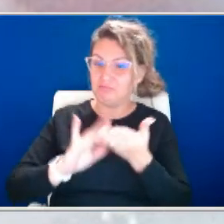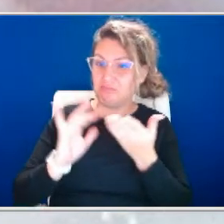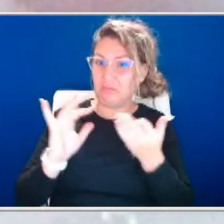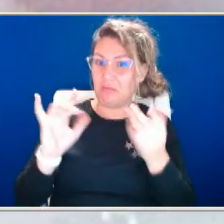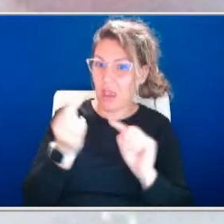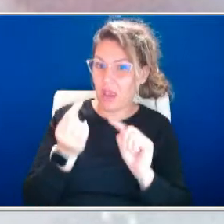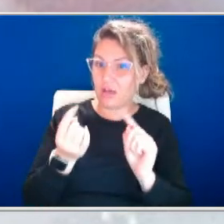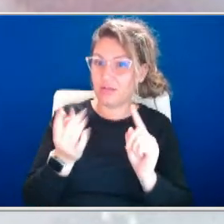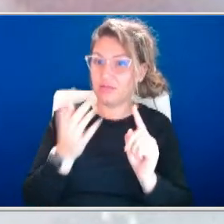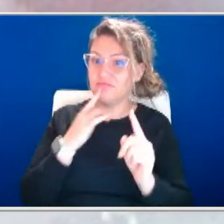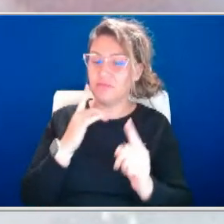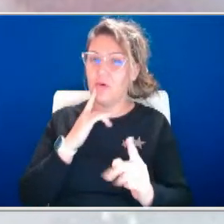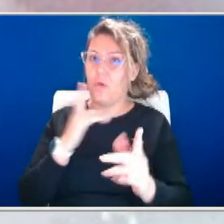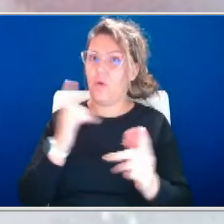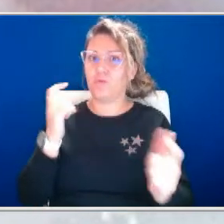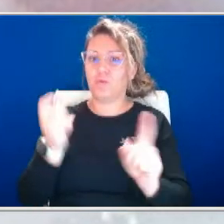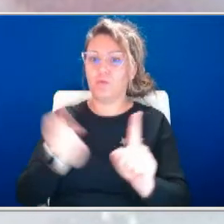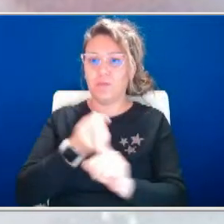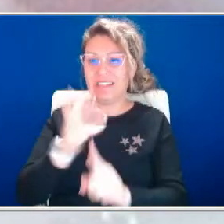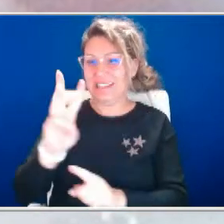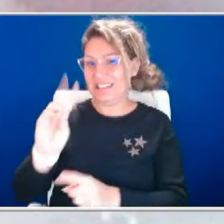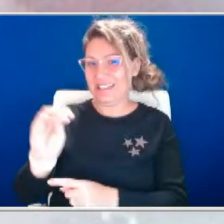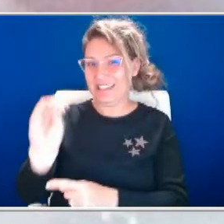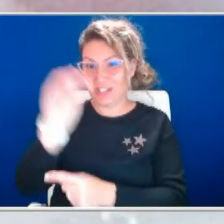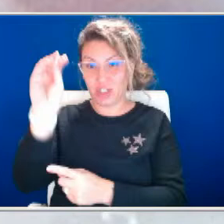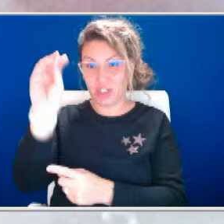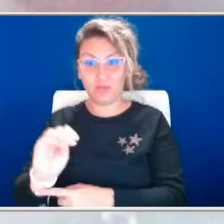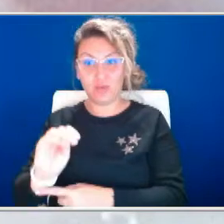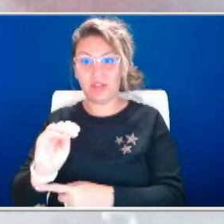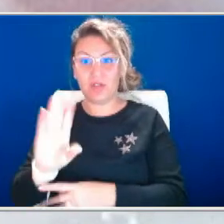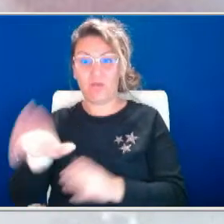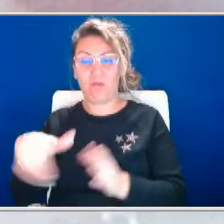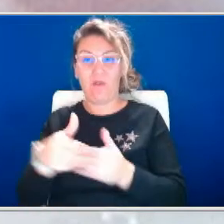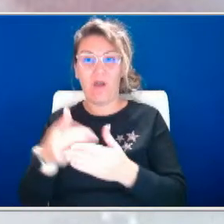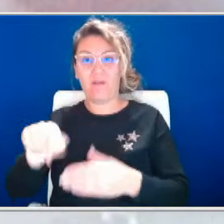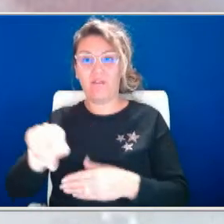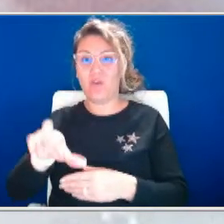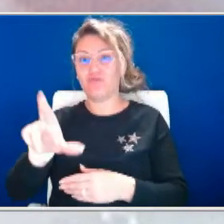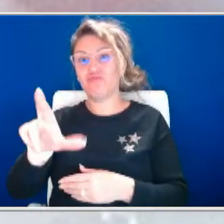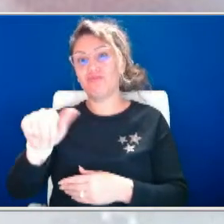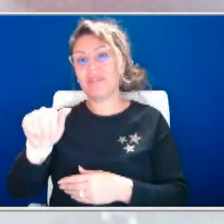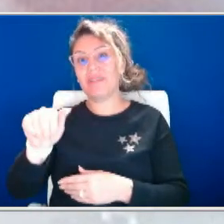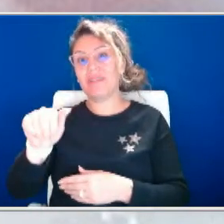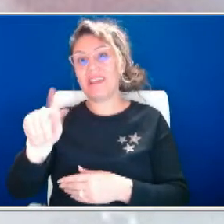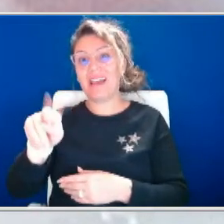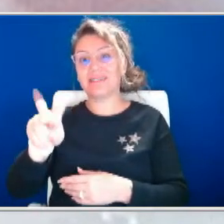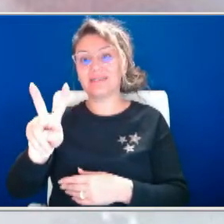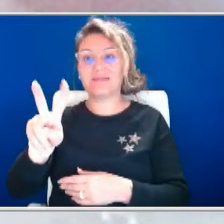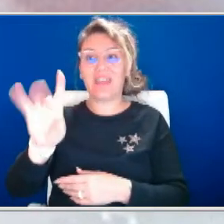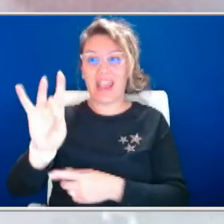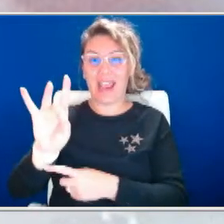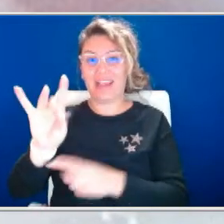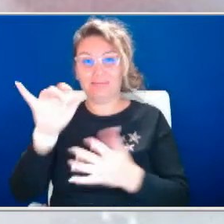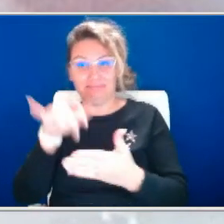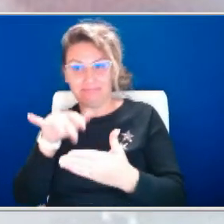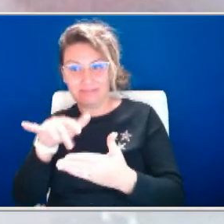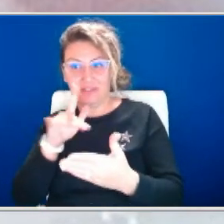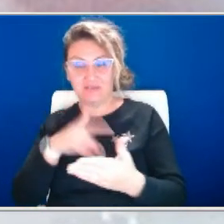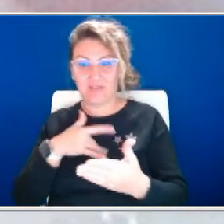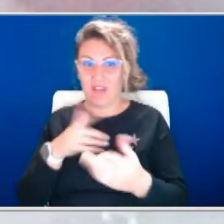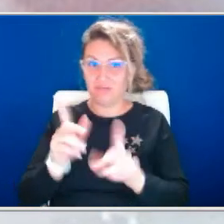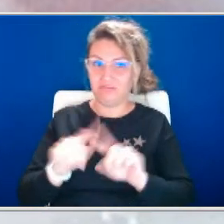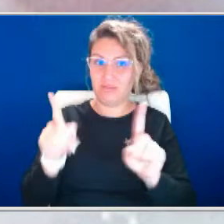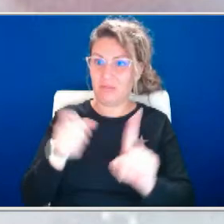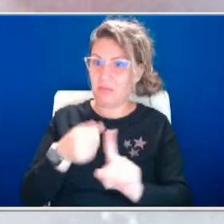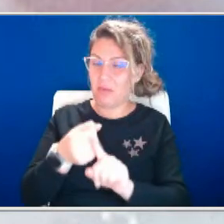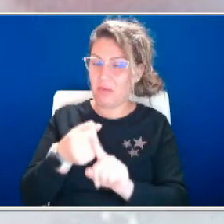those 2 years, with about 60% of those Reactivate patients feeling the difference. And just kind of